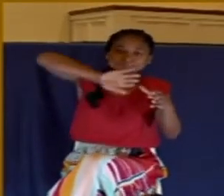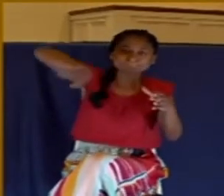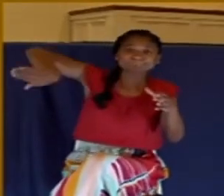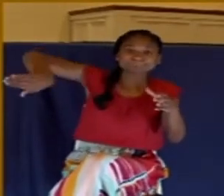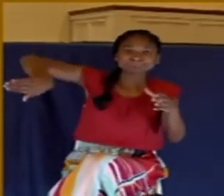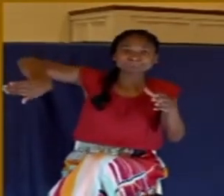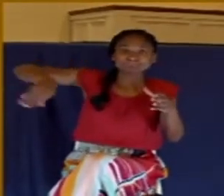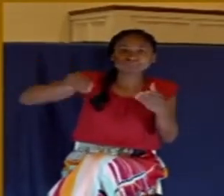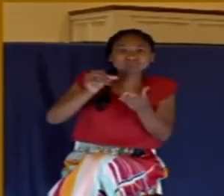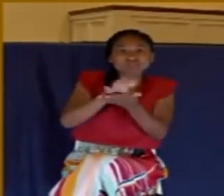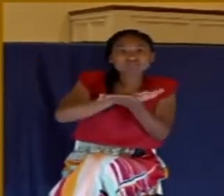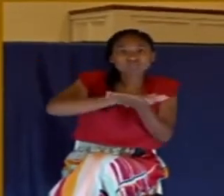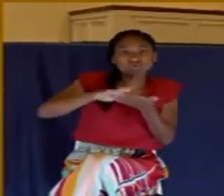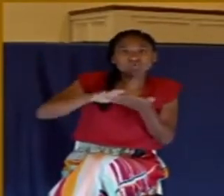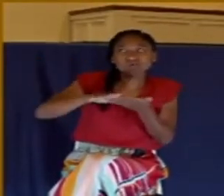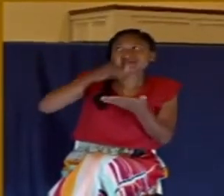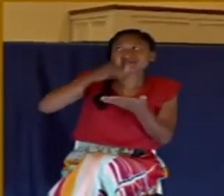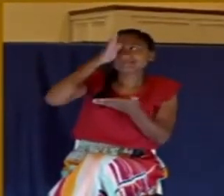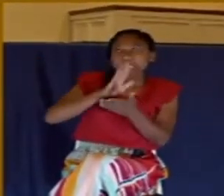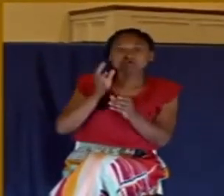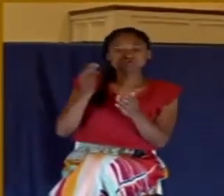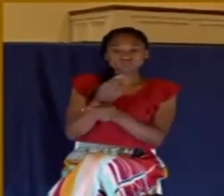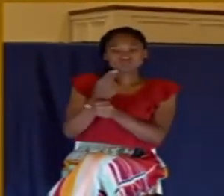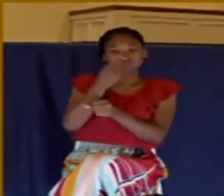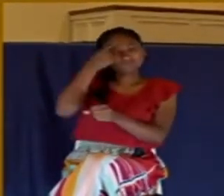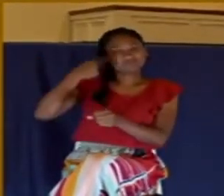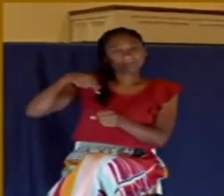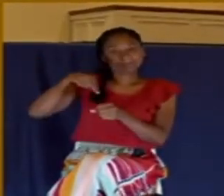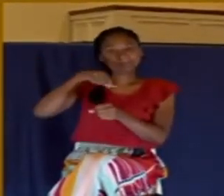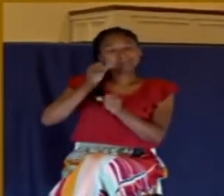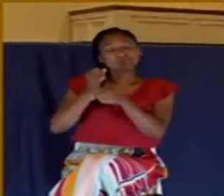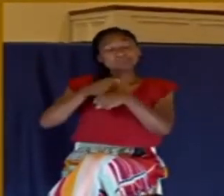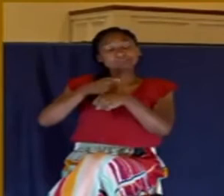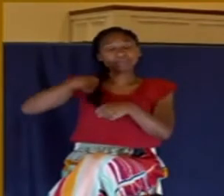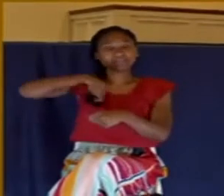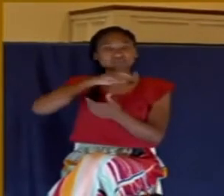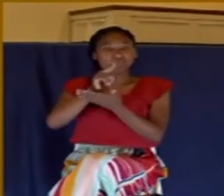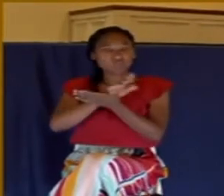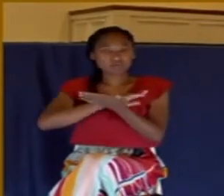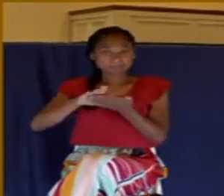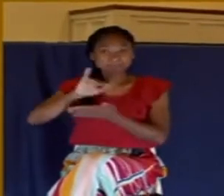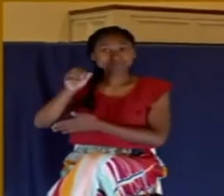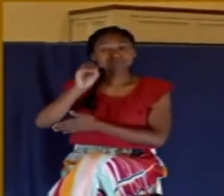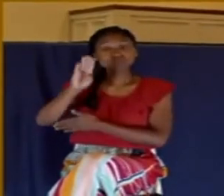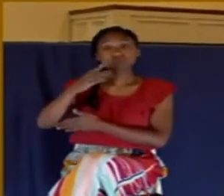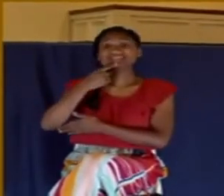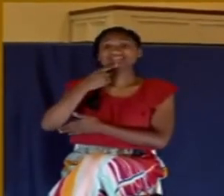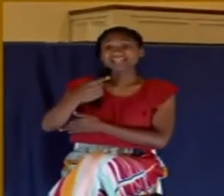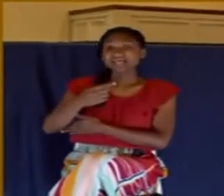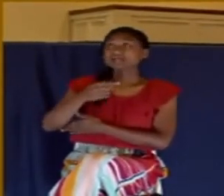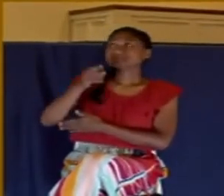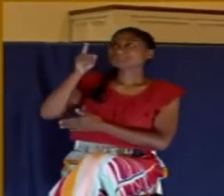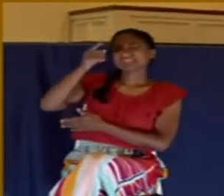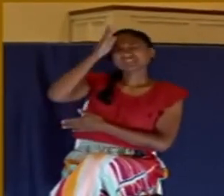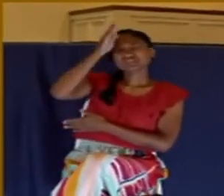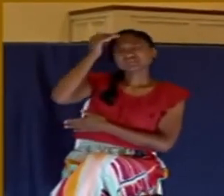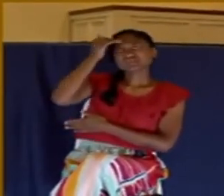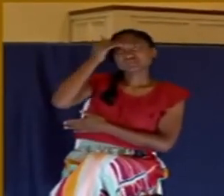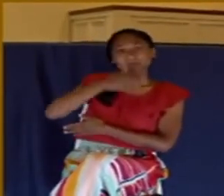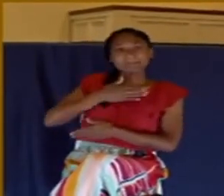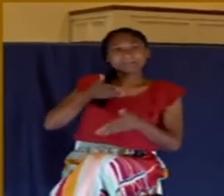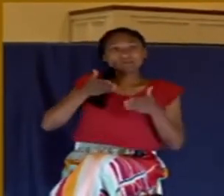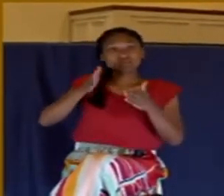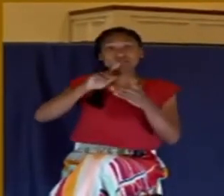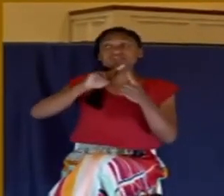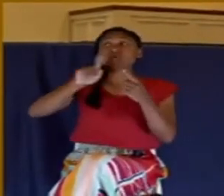and sanctify us. Job said this, "But he knows the way that I take, and when he has tried me, I shall come